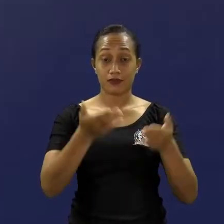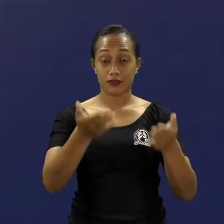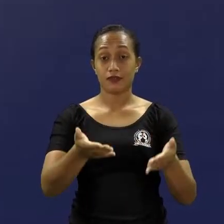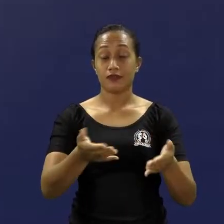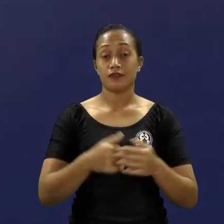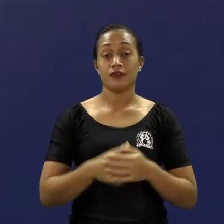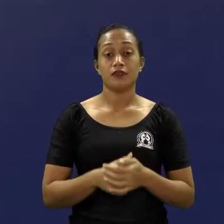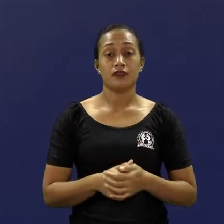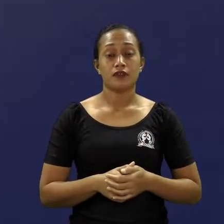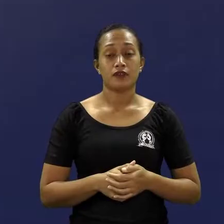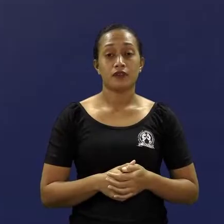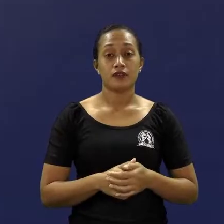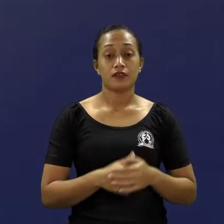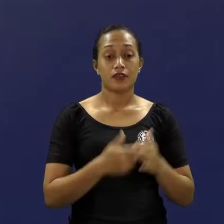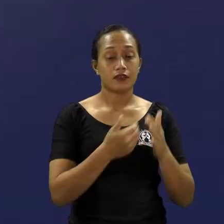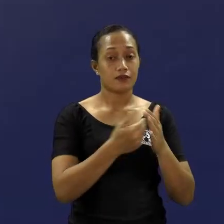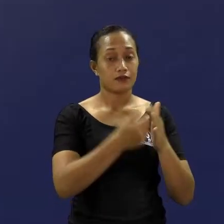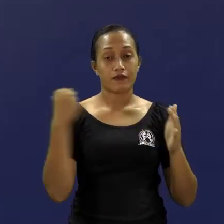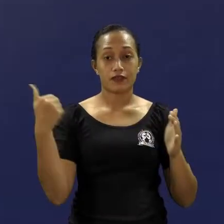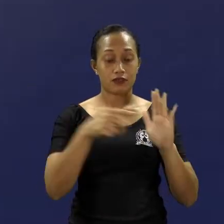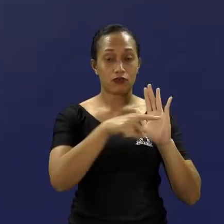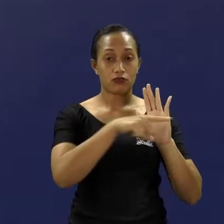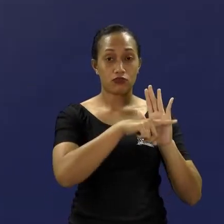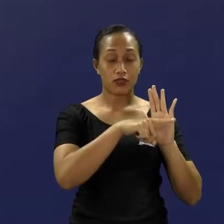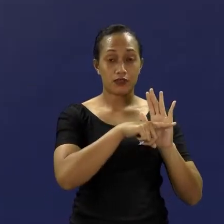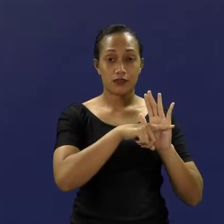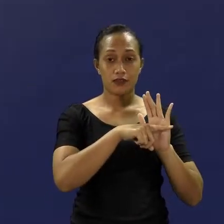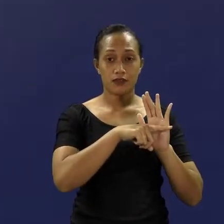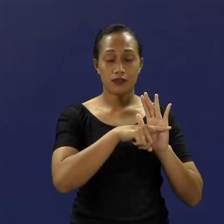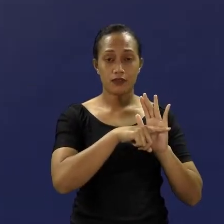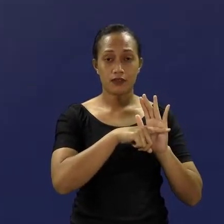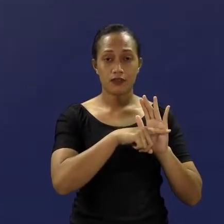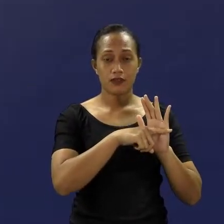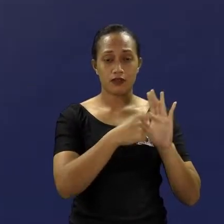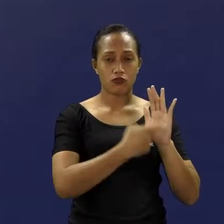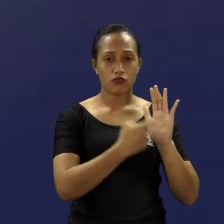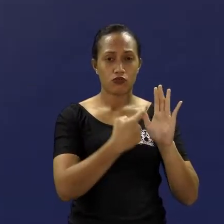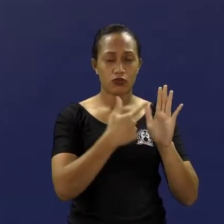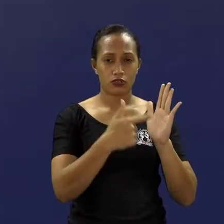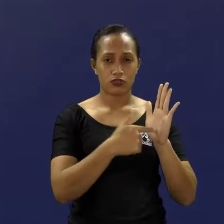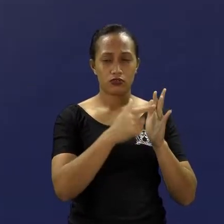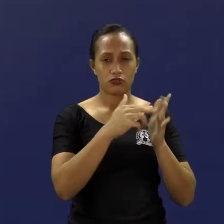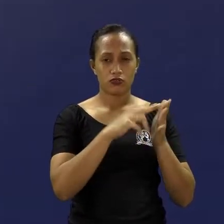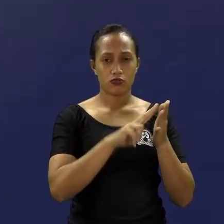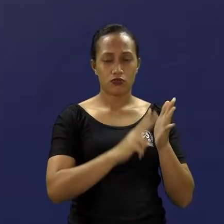muale nei le tō ese ina o rational numbers.